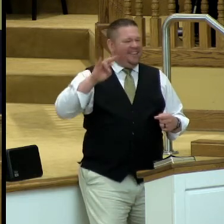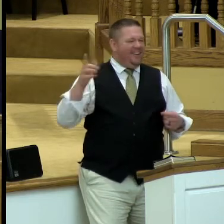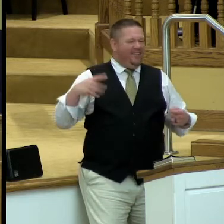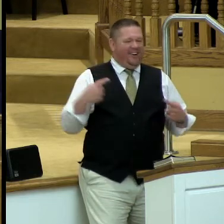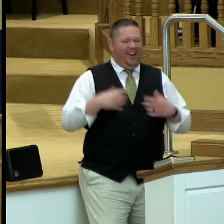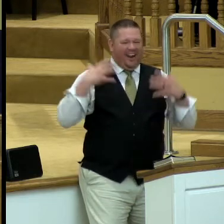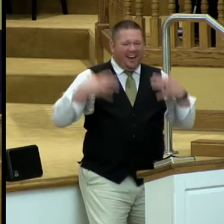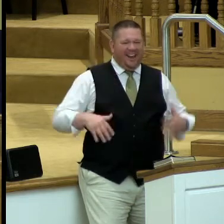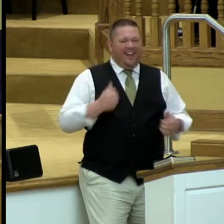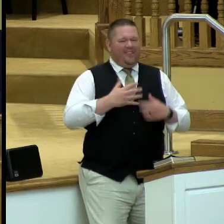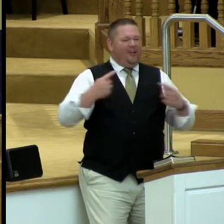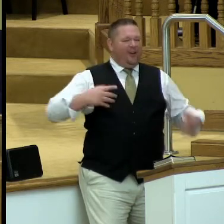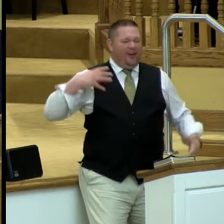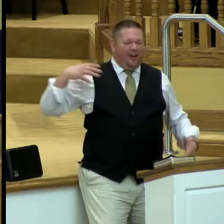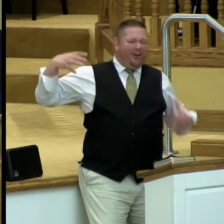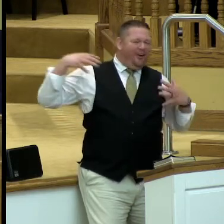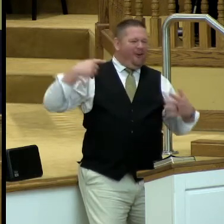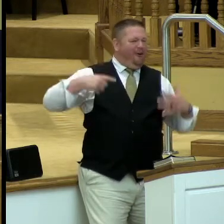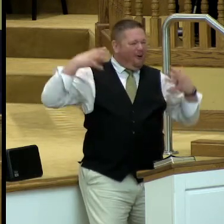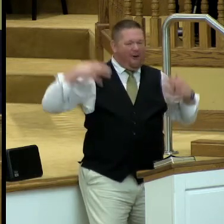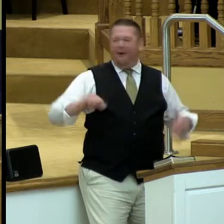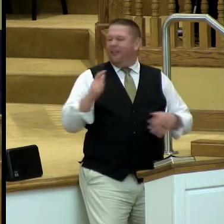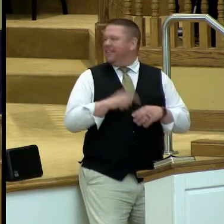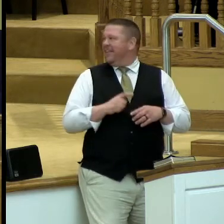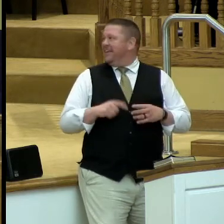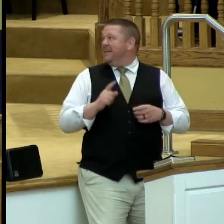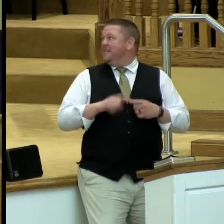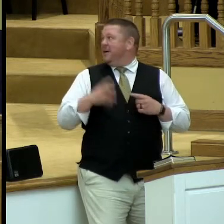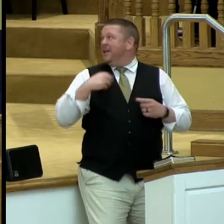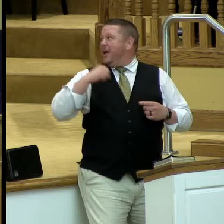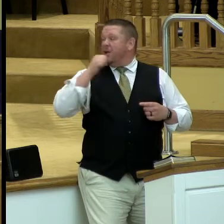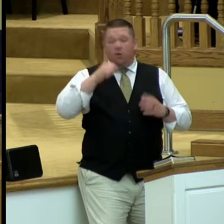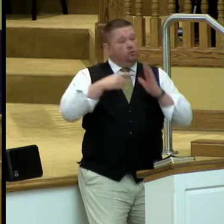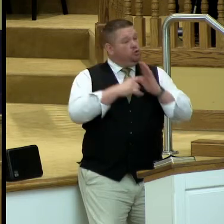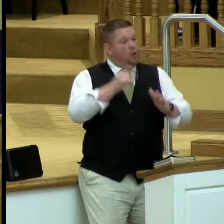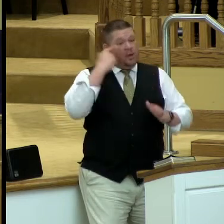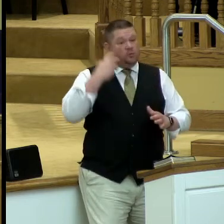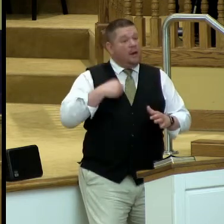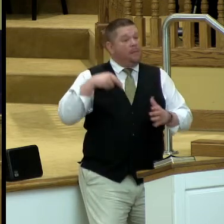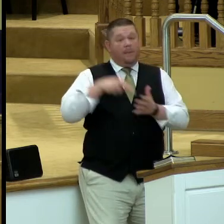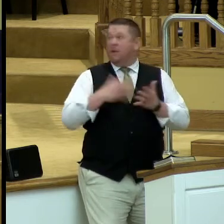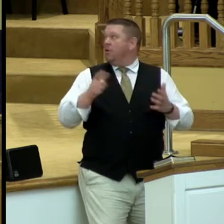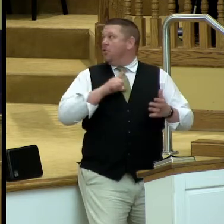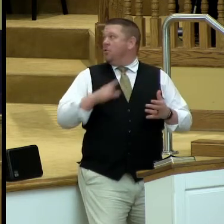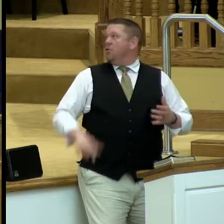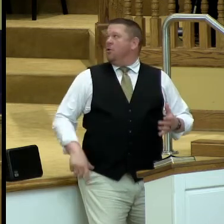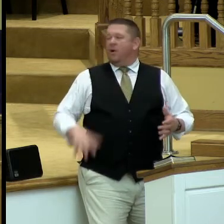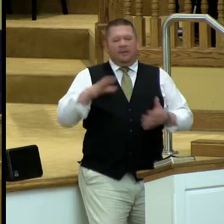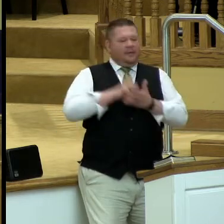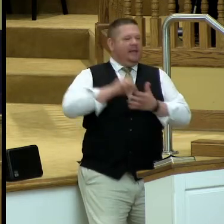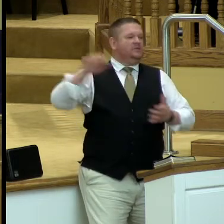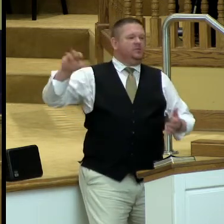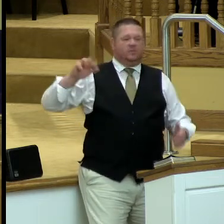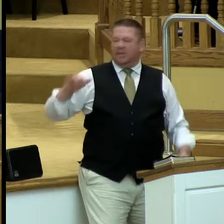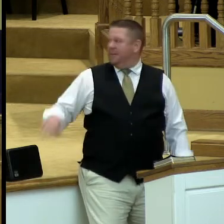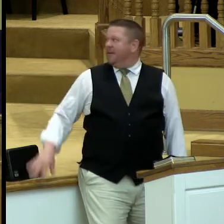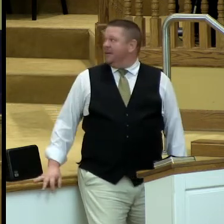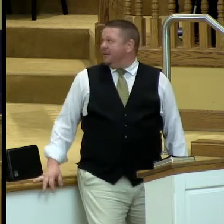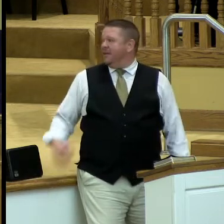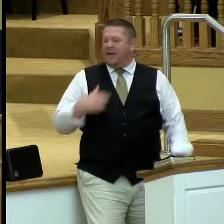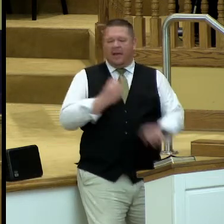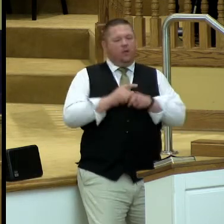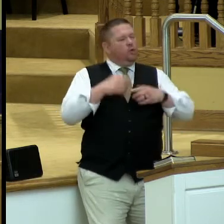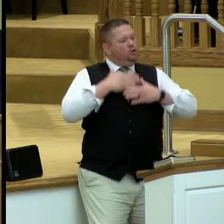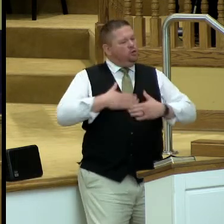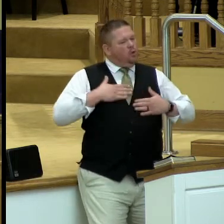87, right? Like everything hurts all the time, but I don't show it because when I'm up here, the Lord takes it away.